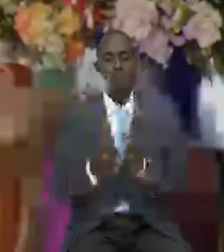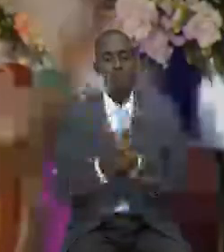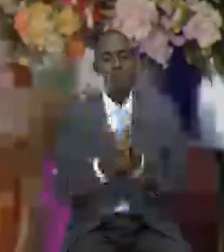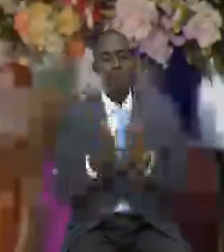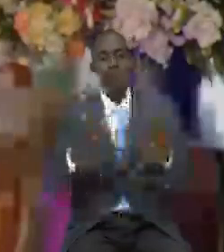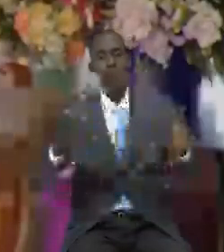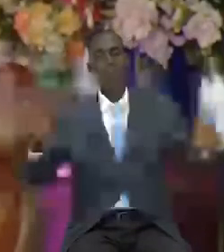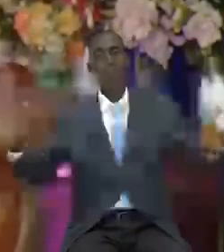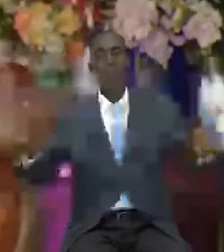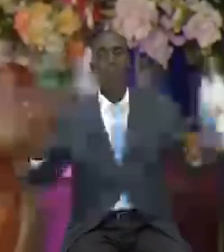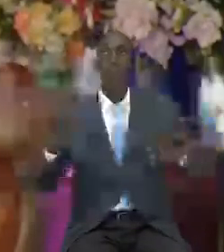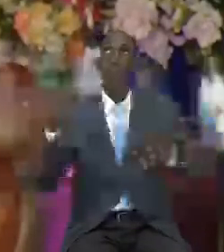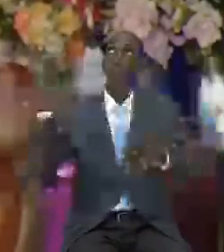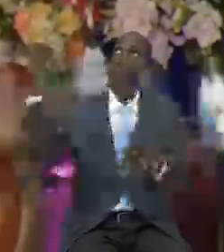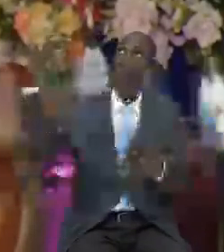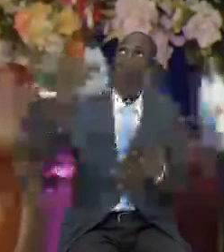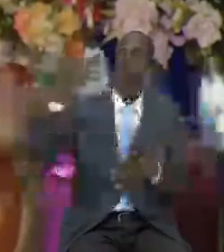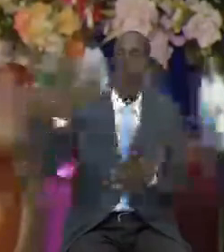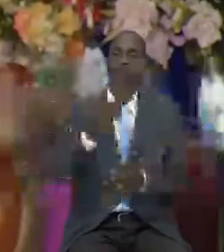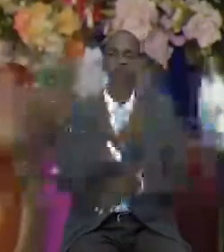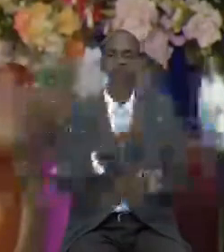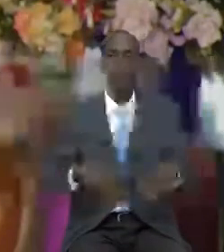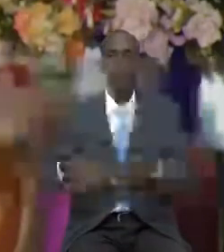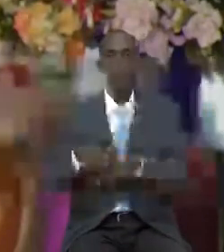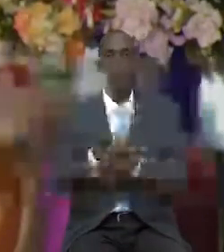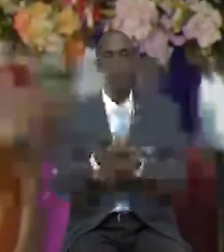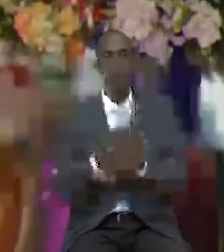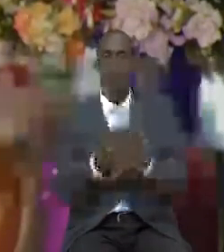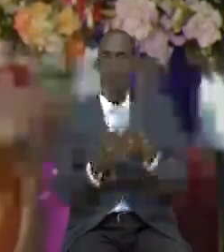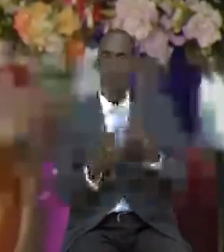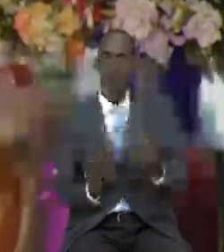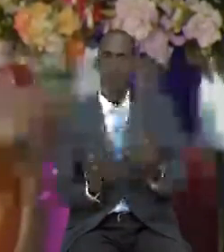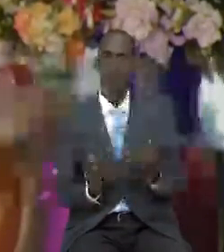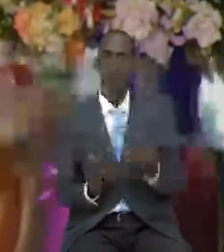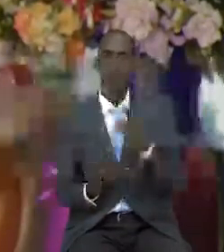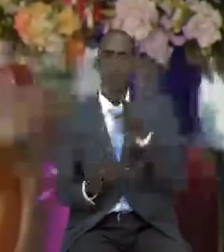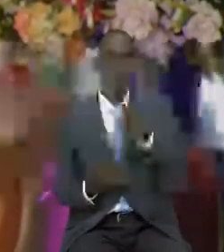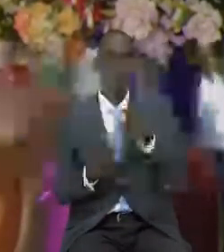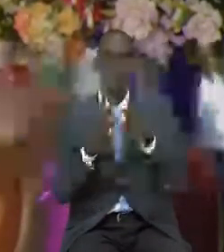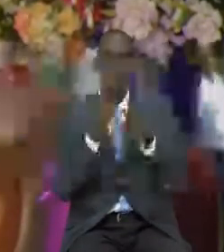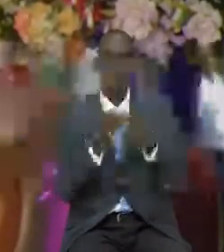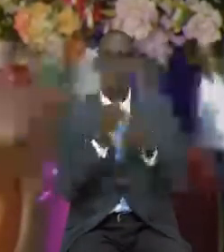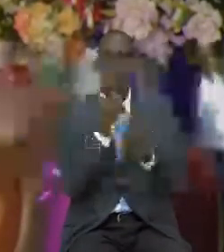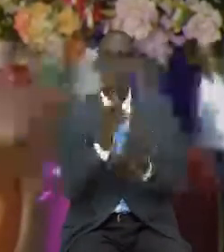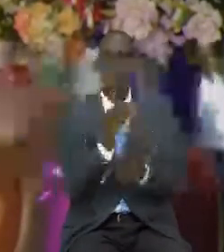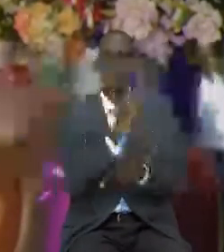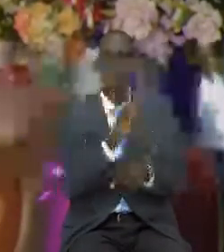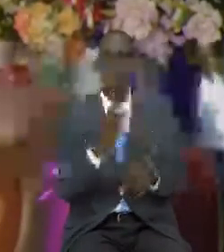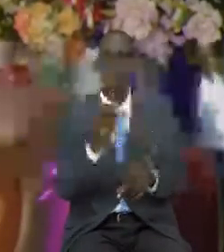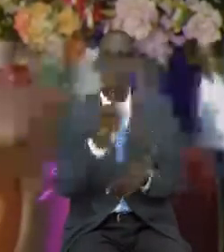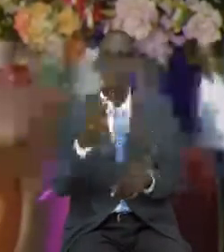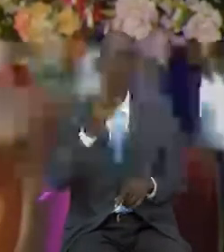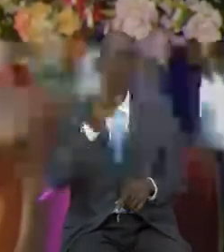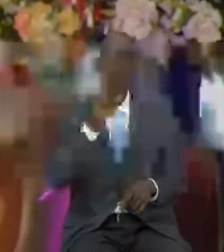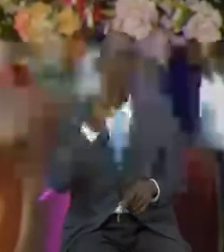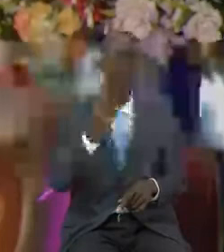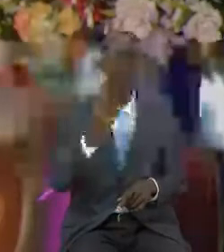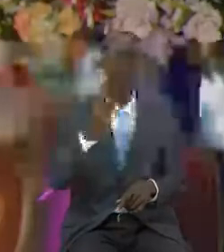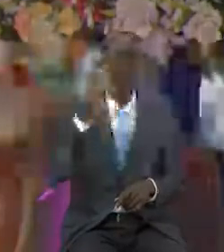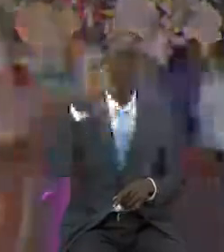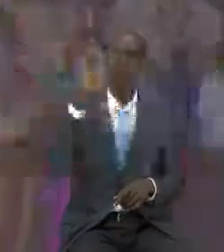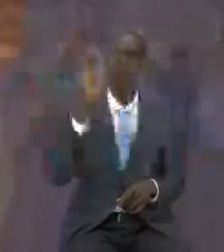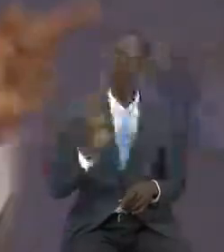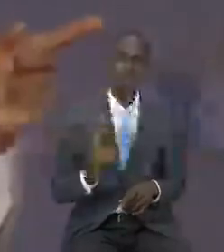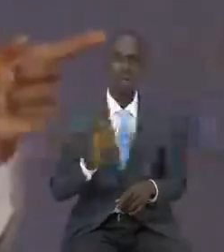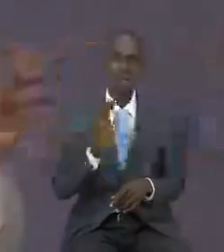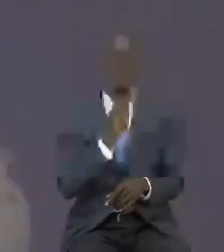light of the kingdom. Now, you're not a real minister, man, member